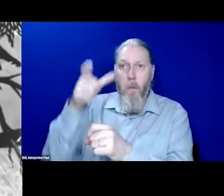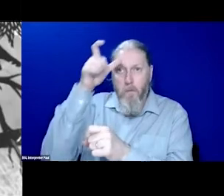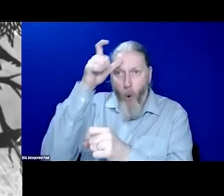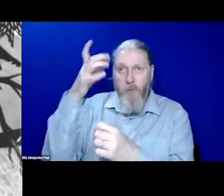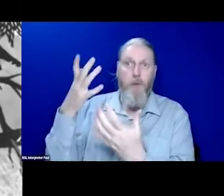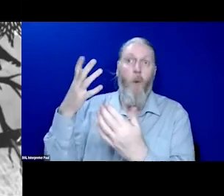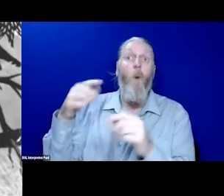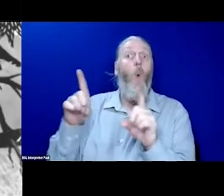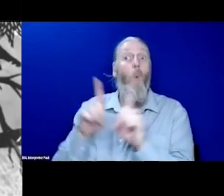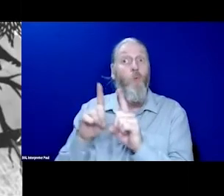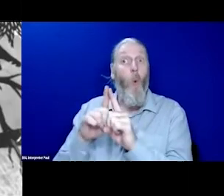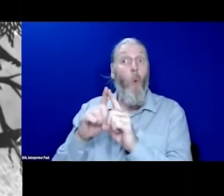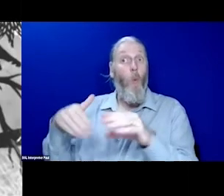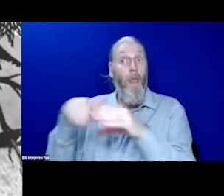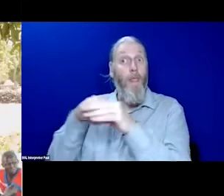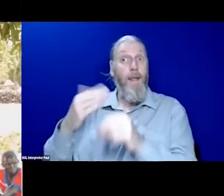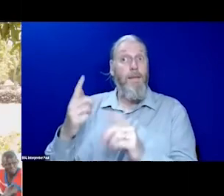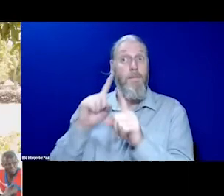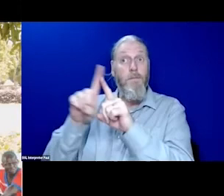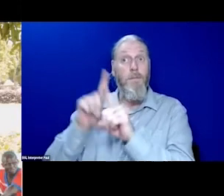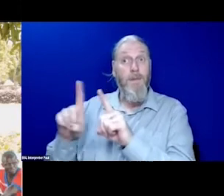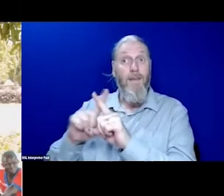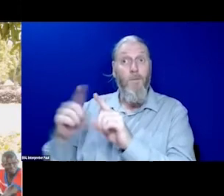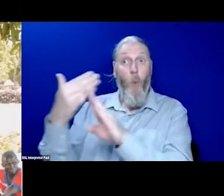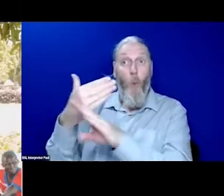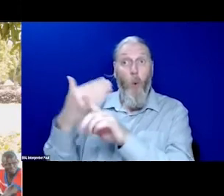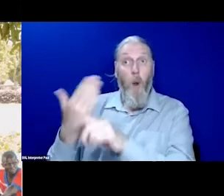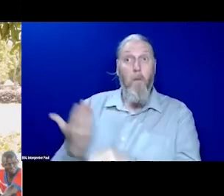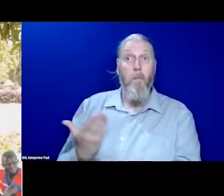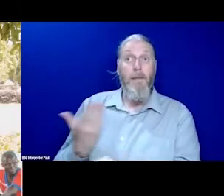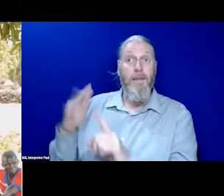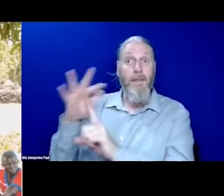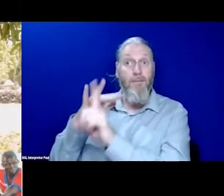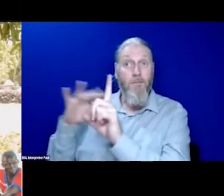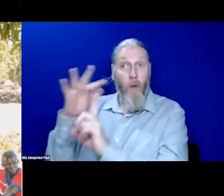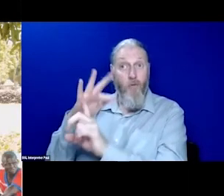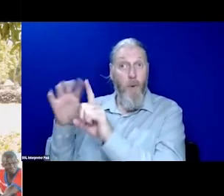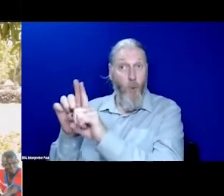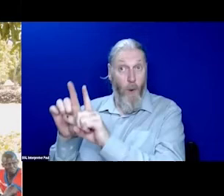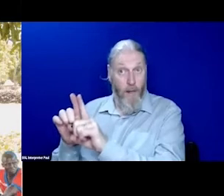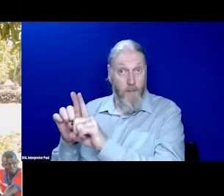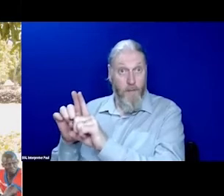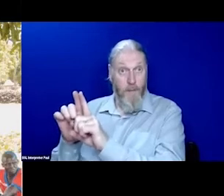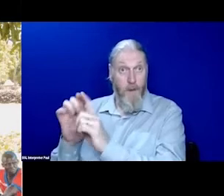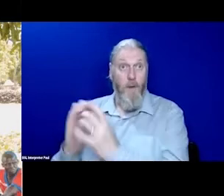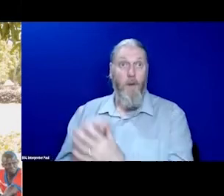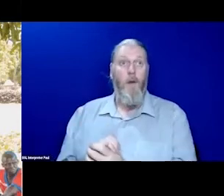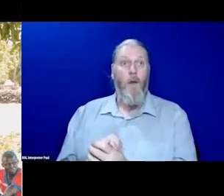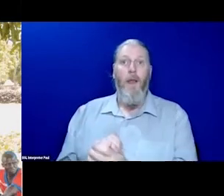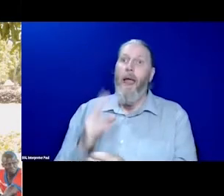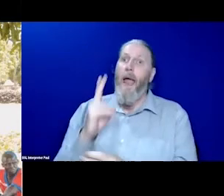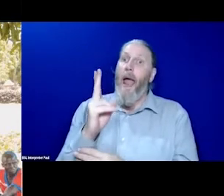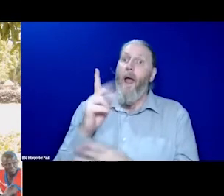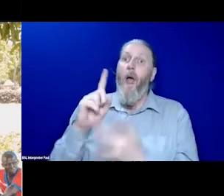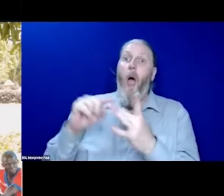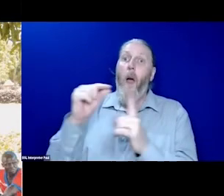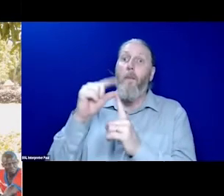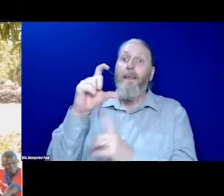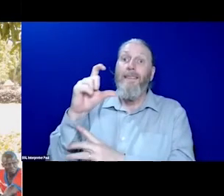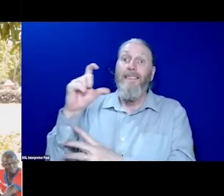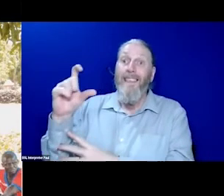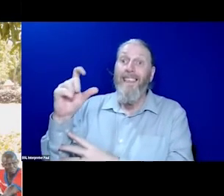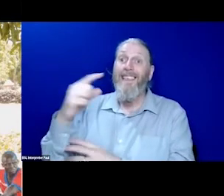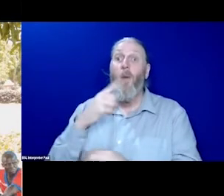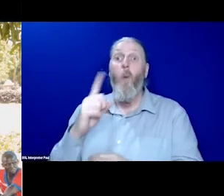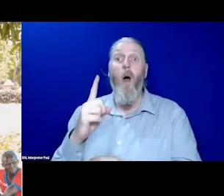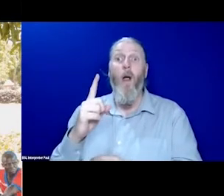within business. Next slide. And IPCC again says we can't adapt and live